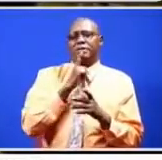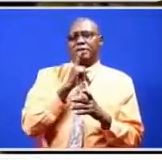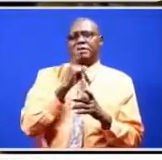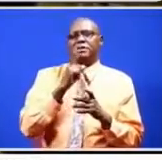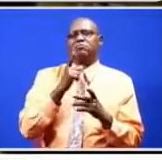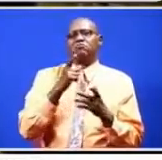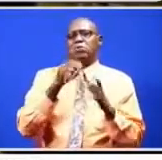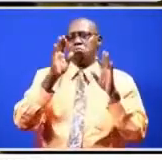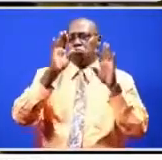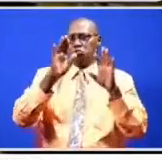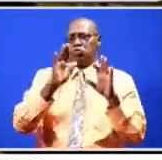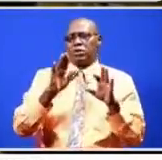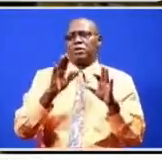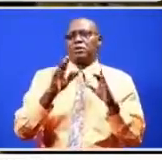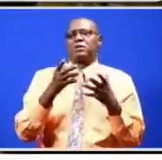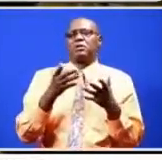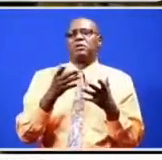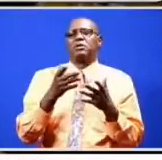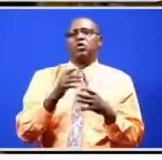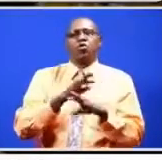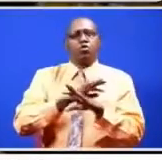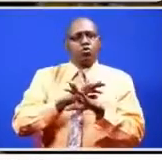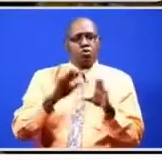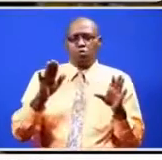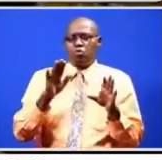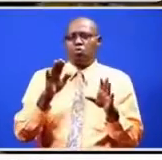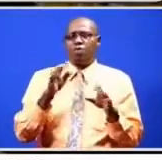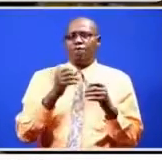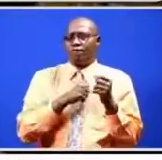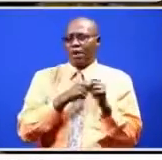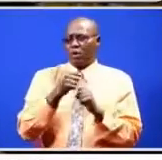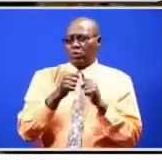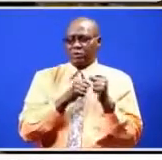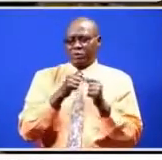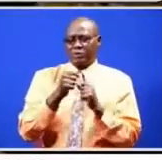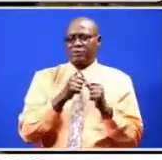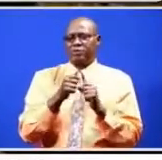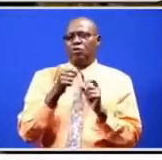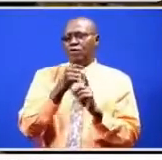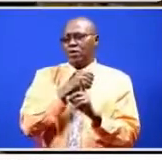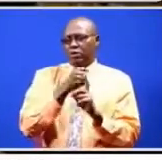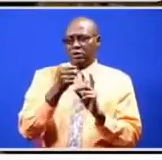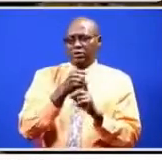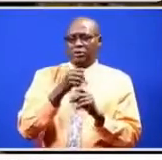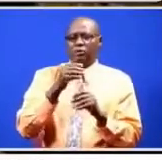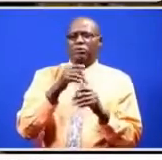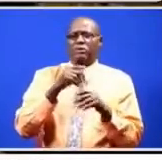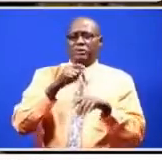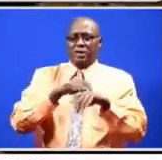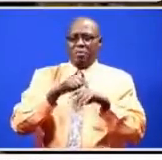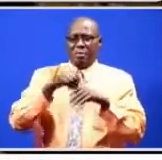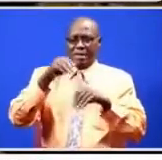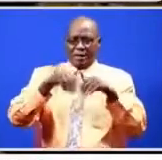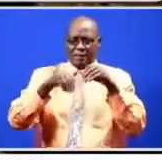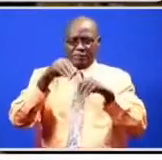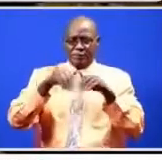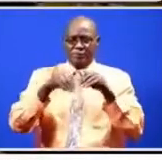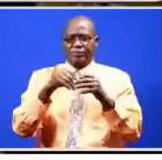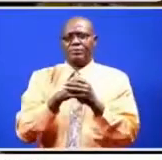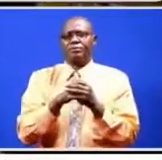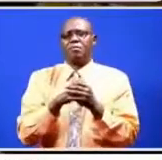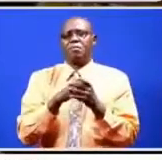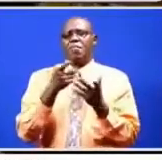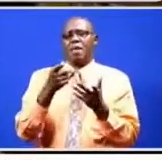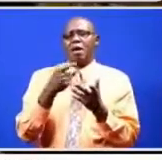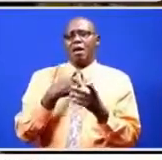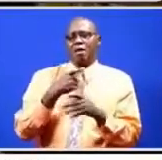of violence during the electioneering period. The Malindi parliamentary seat has attracted seven candidates, and for years the seat has been